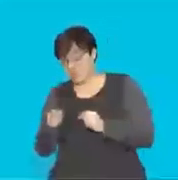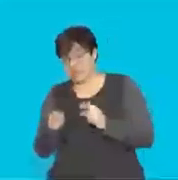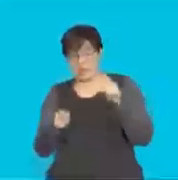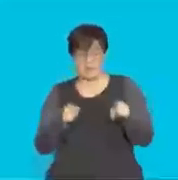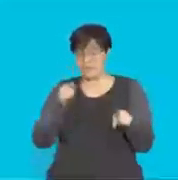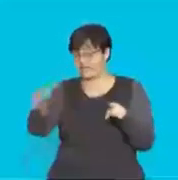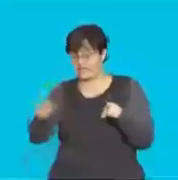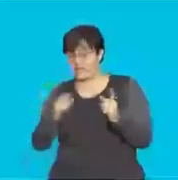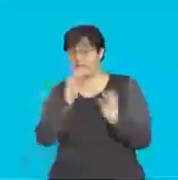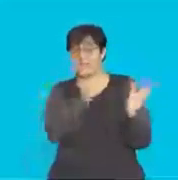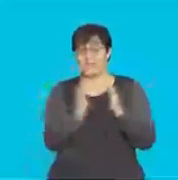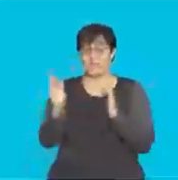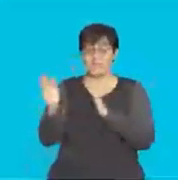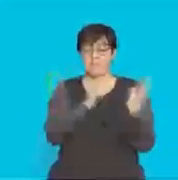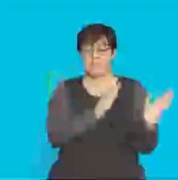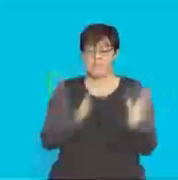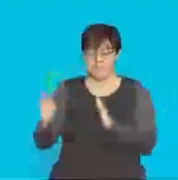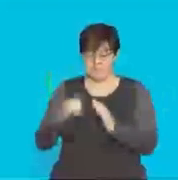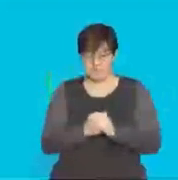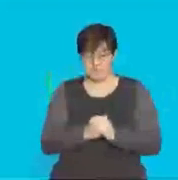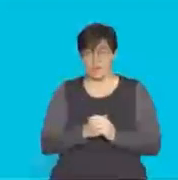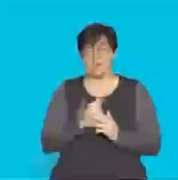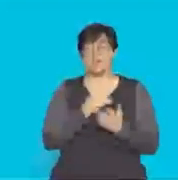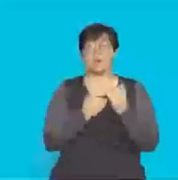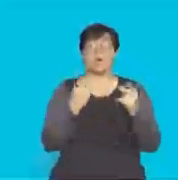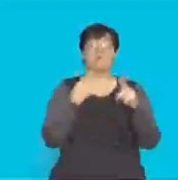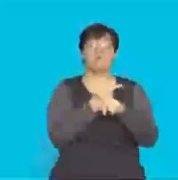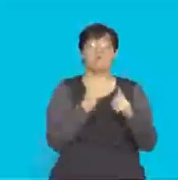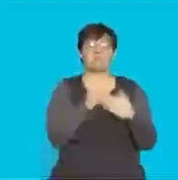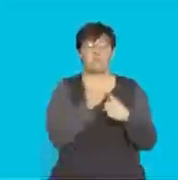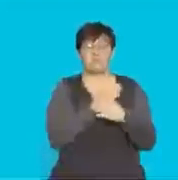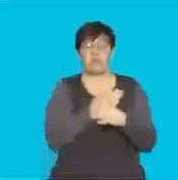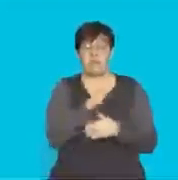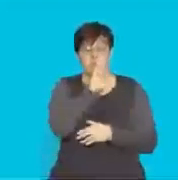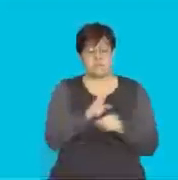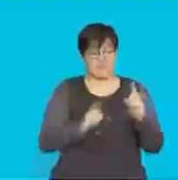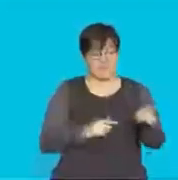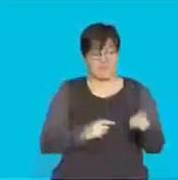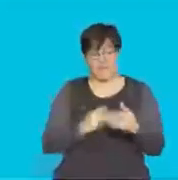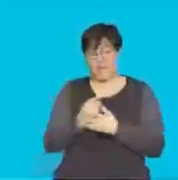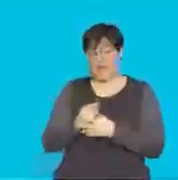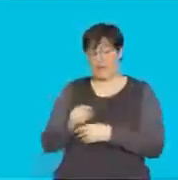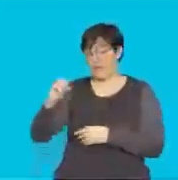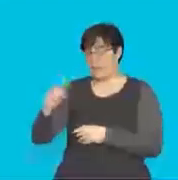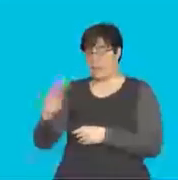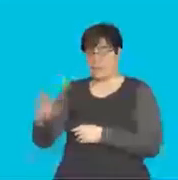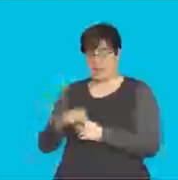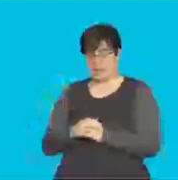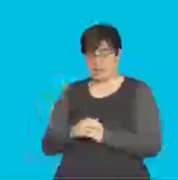So that will be the next individual. This would be a cross between the B here and that small b